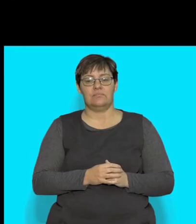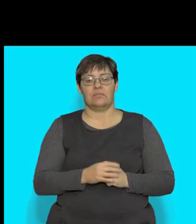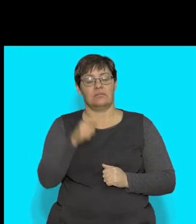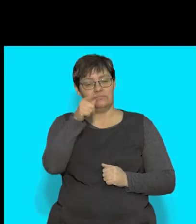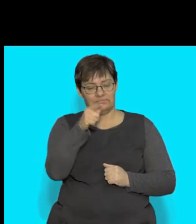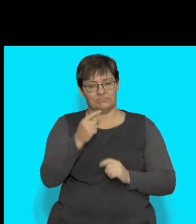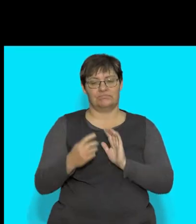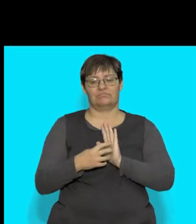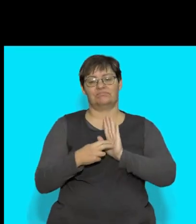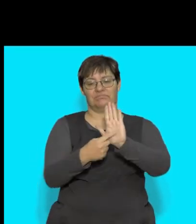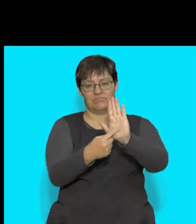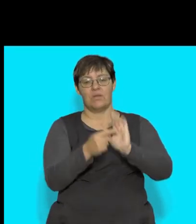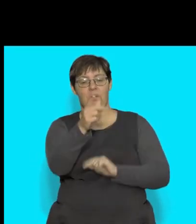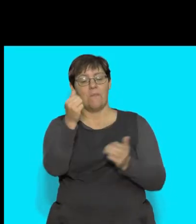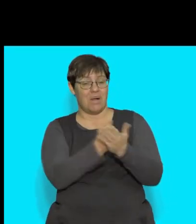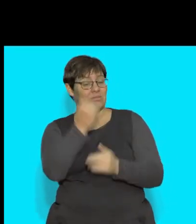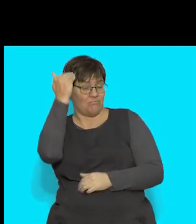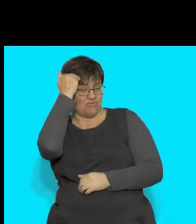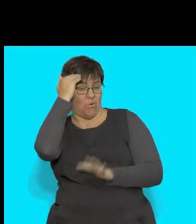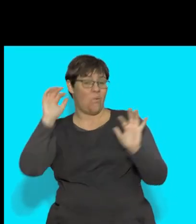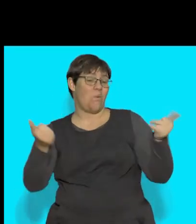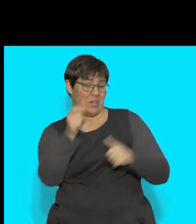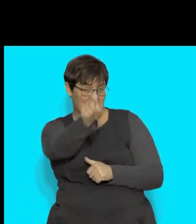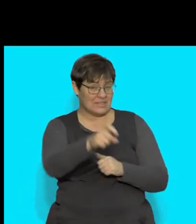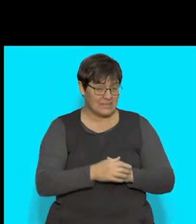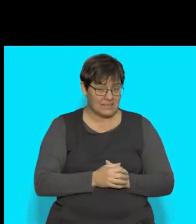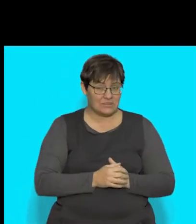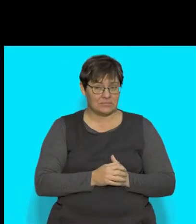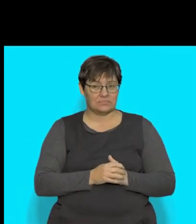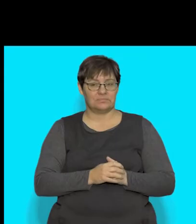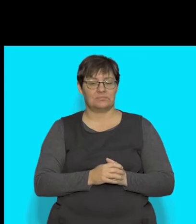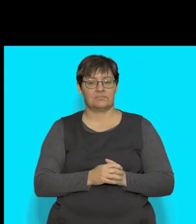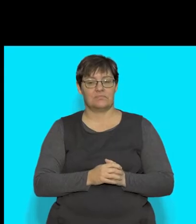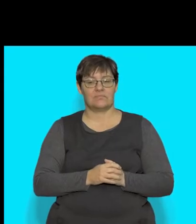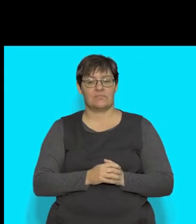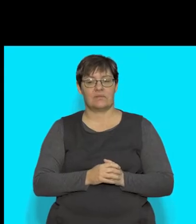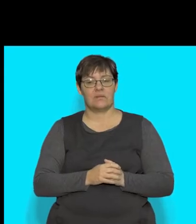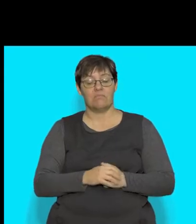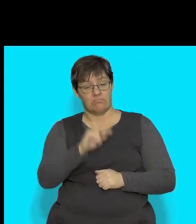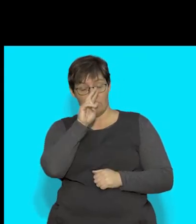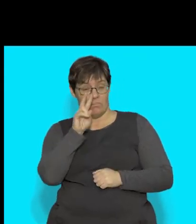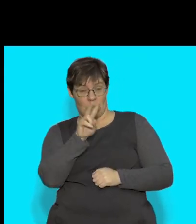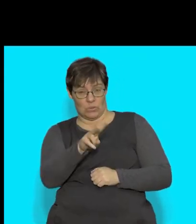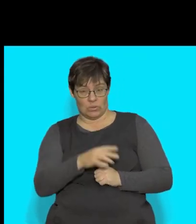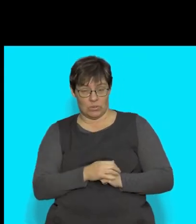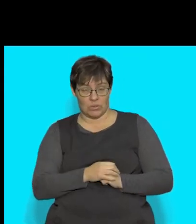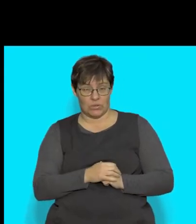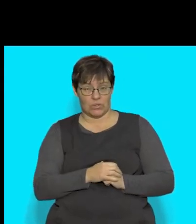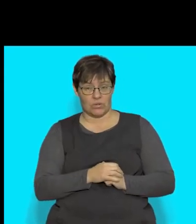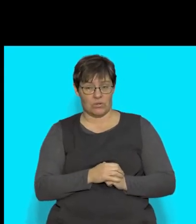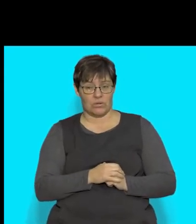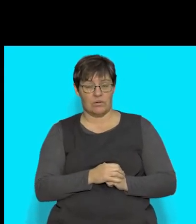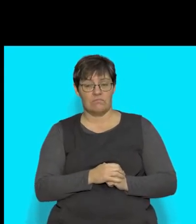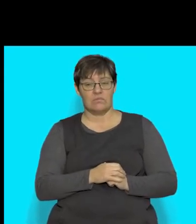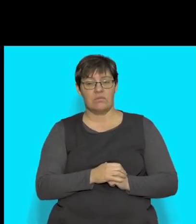want to keep. I've got to keep it. I don't want to get rid of it. Okay, this is a diagram that you need to become quite familiar